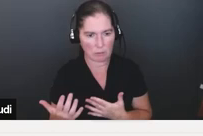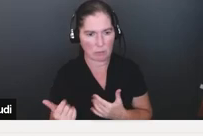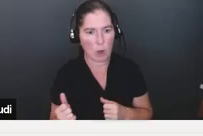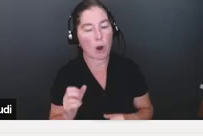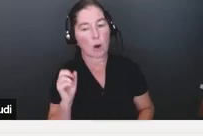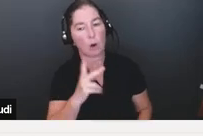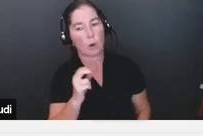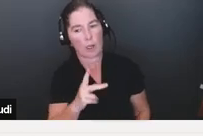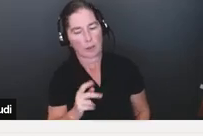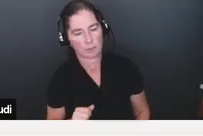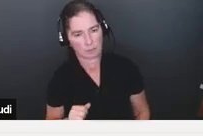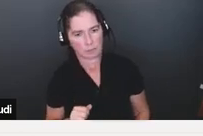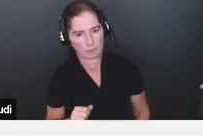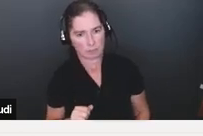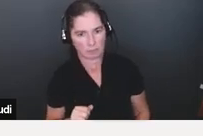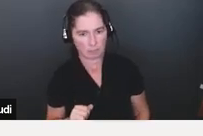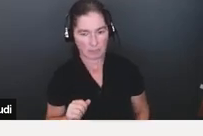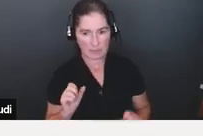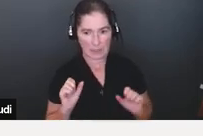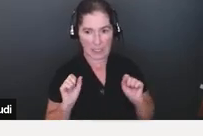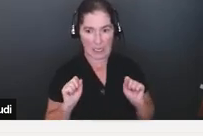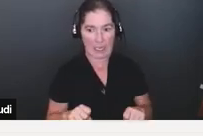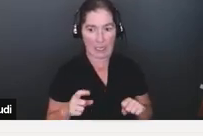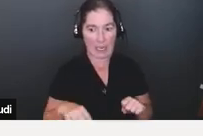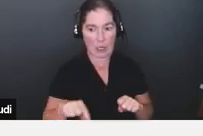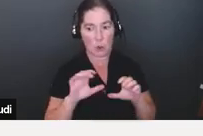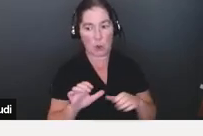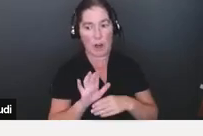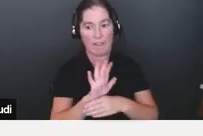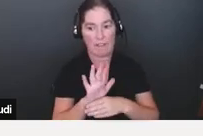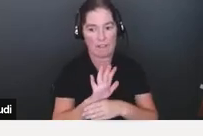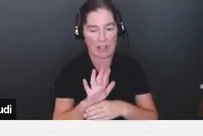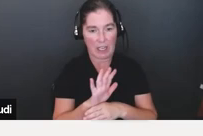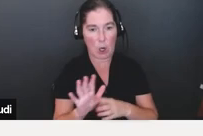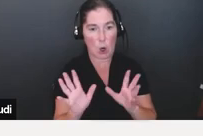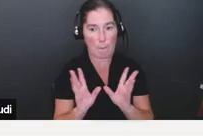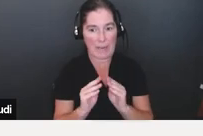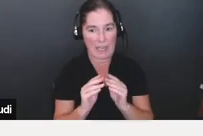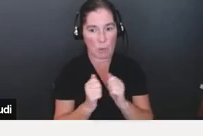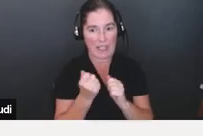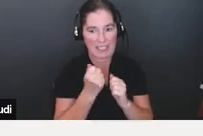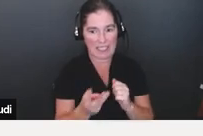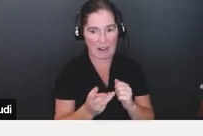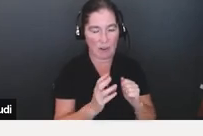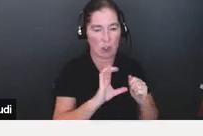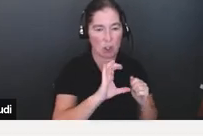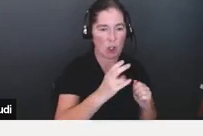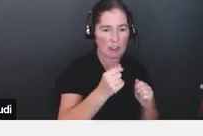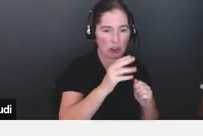Okay, so we have, can you do a video meeting in more than one channel at a time? That's going